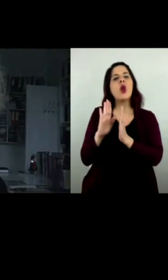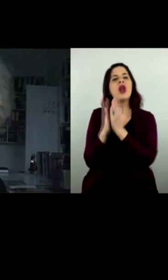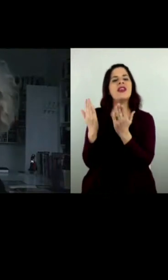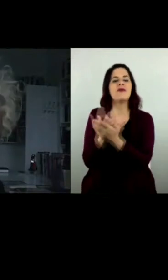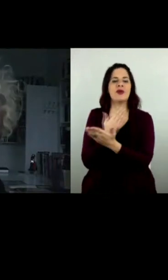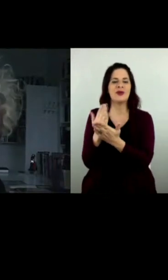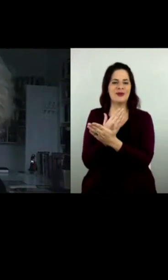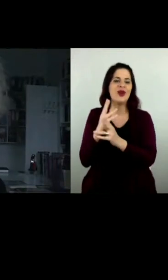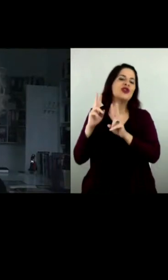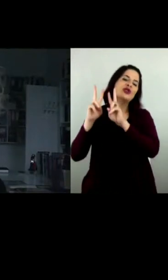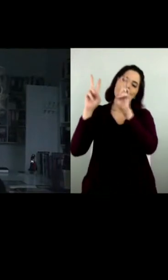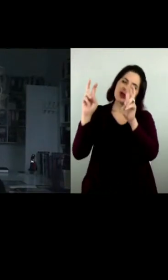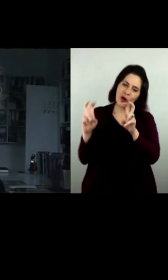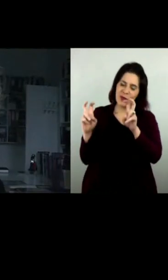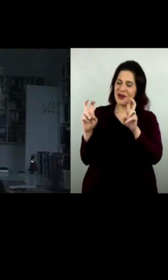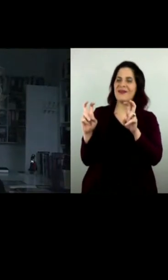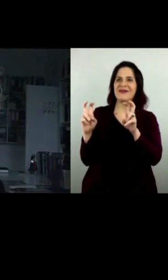us